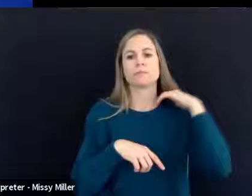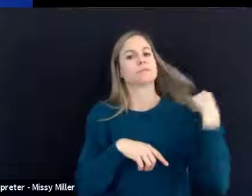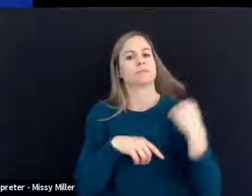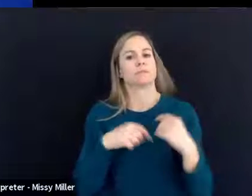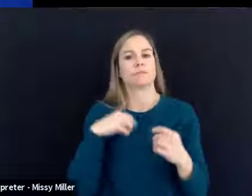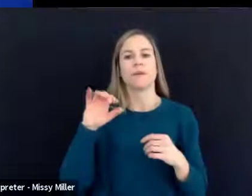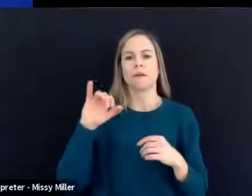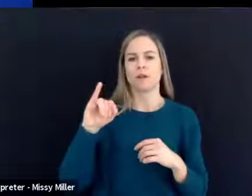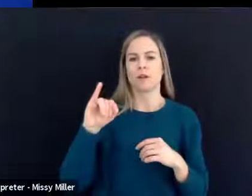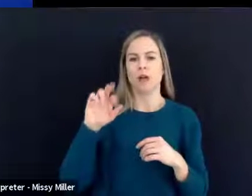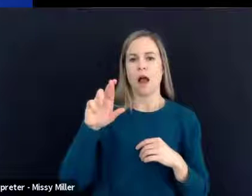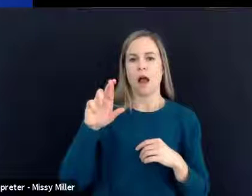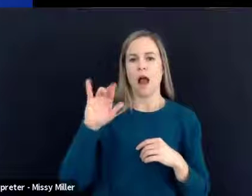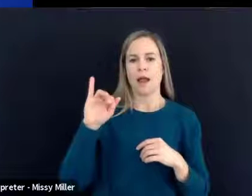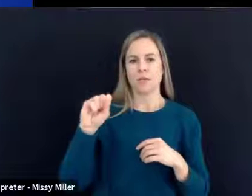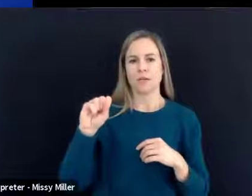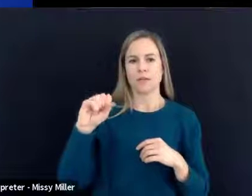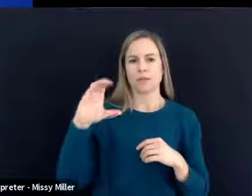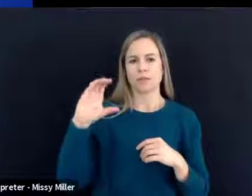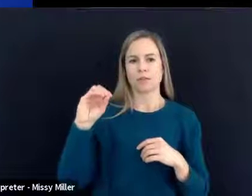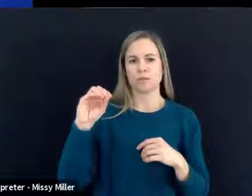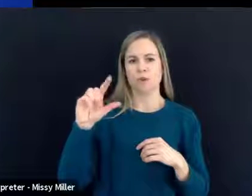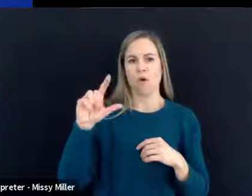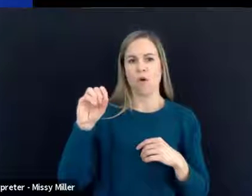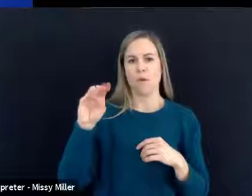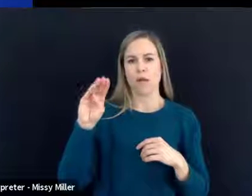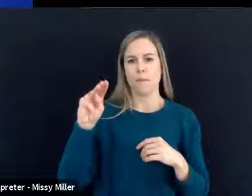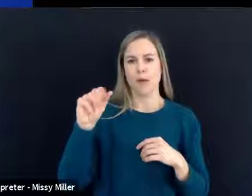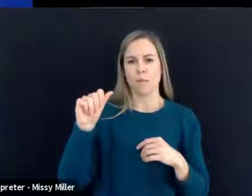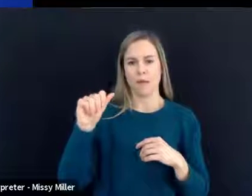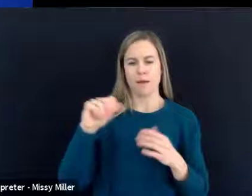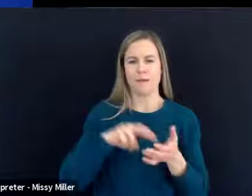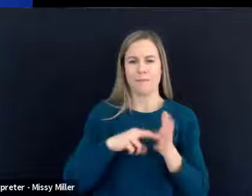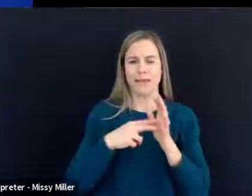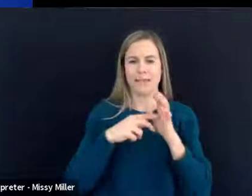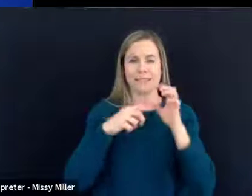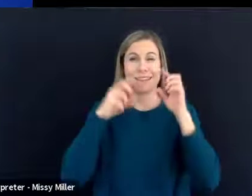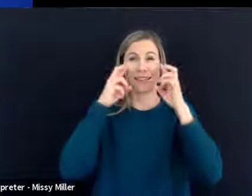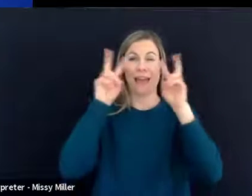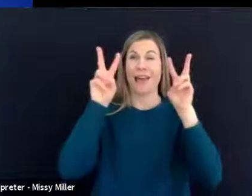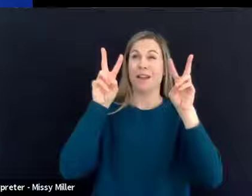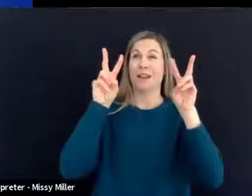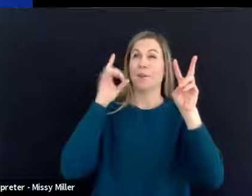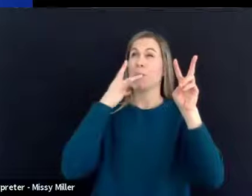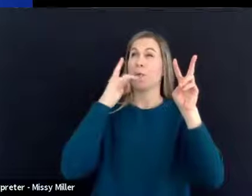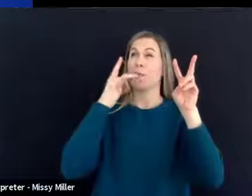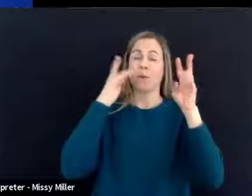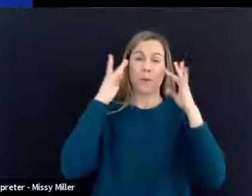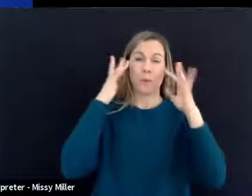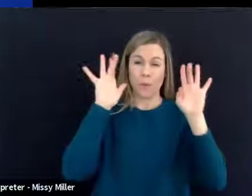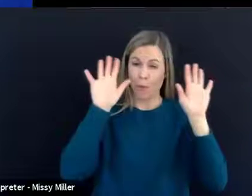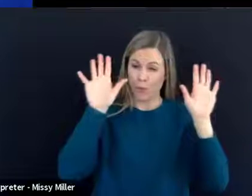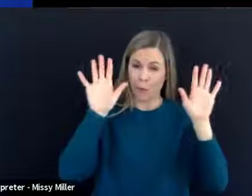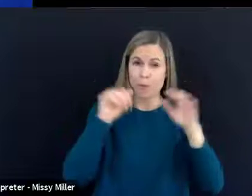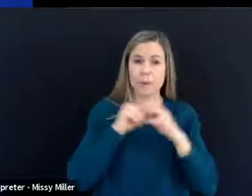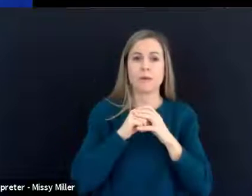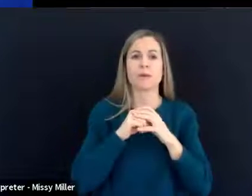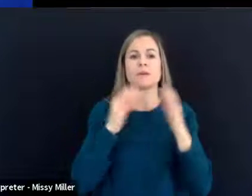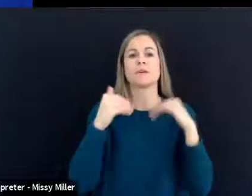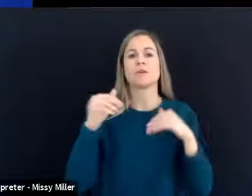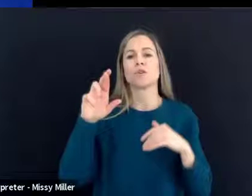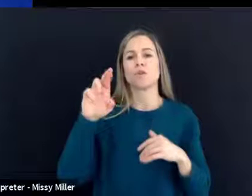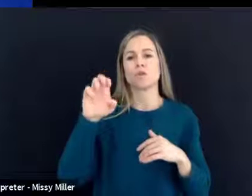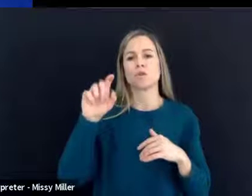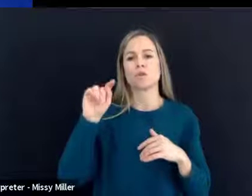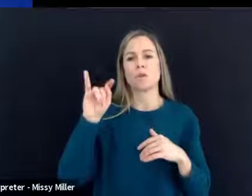iris coloboma is really when they have an increased sensitivity to light. Retinal colobomas